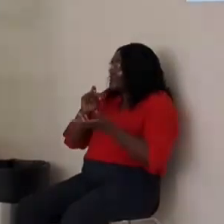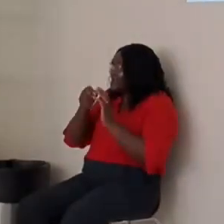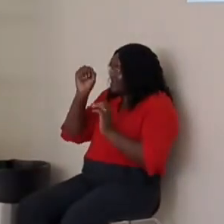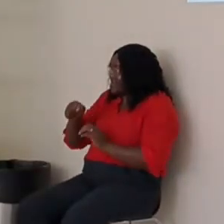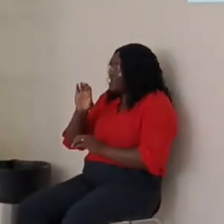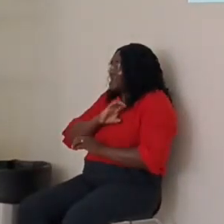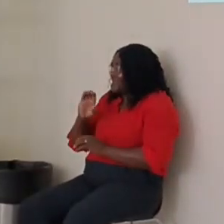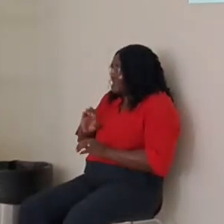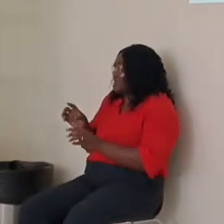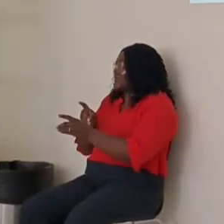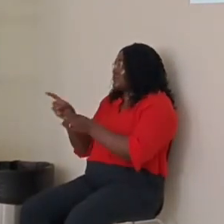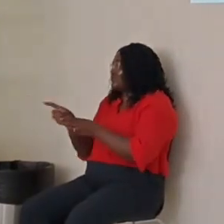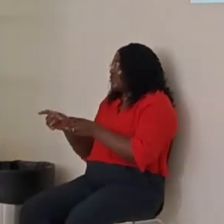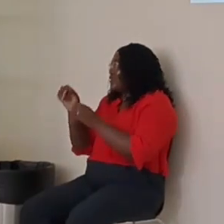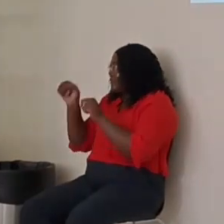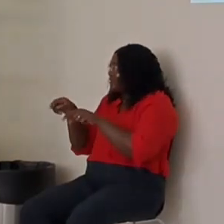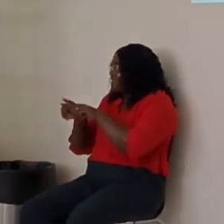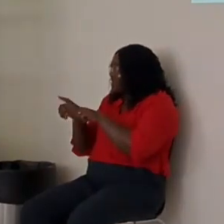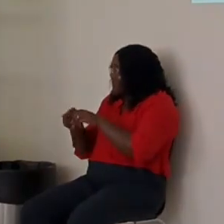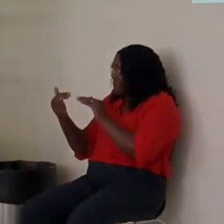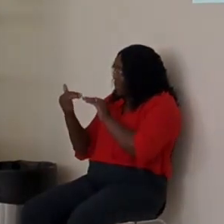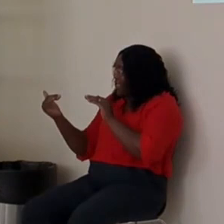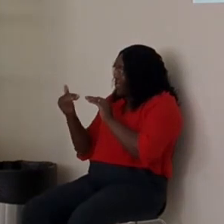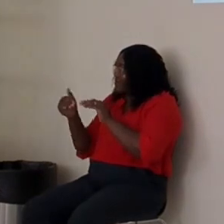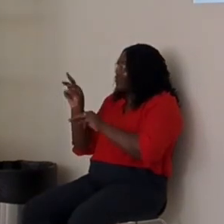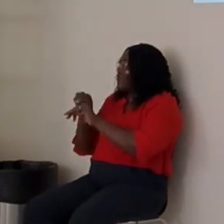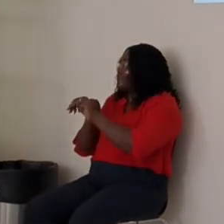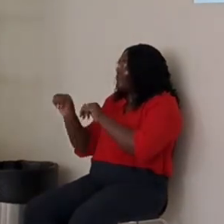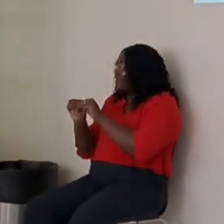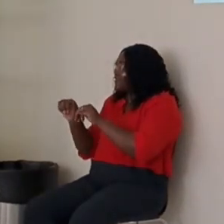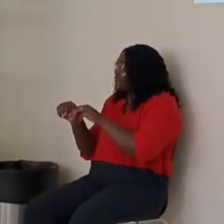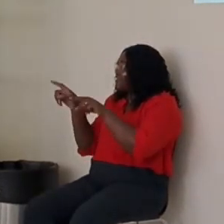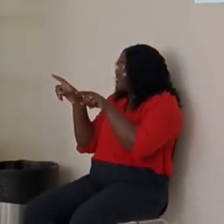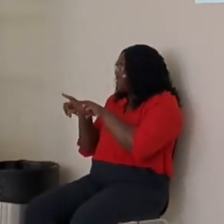level. It needs to be at the level of management that is